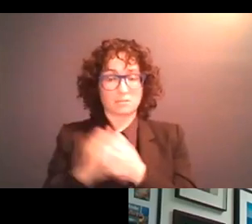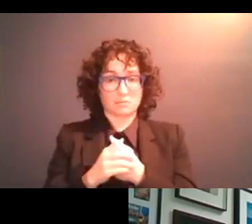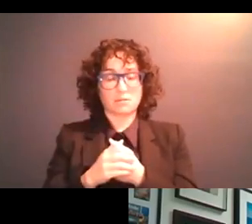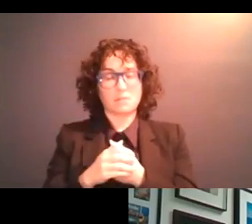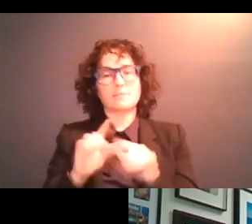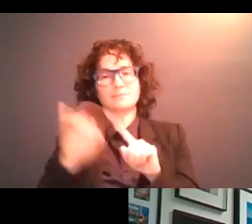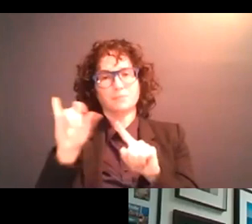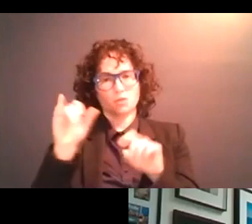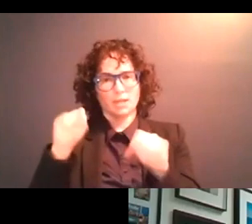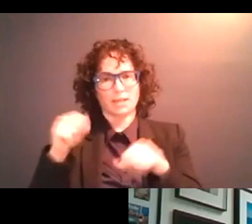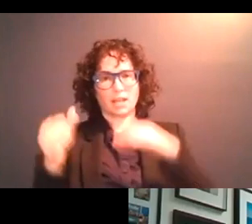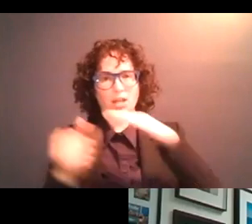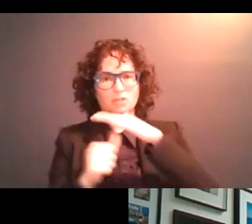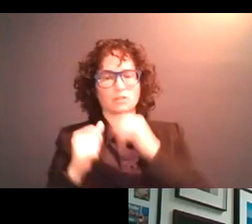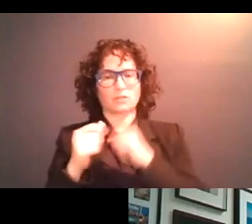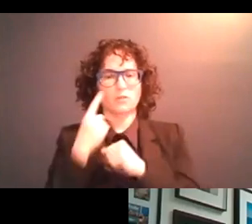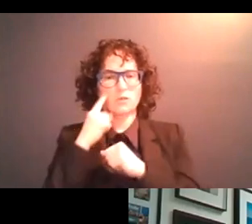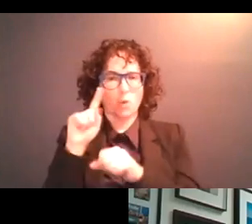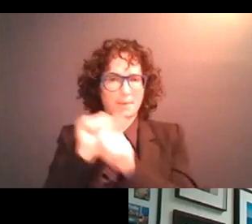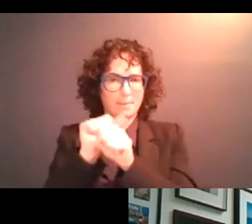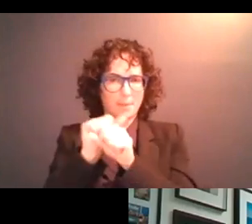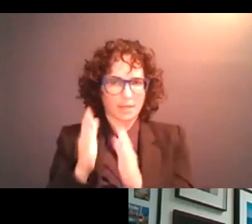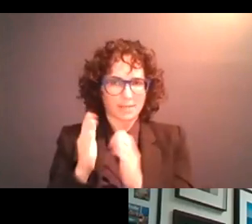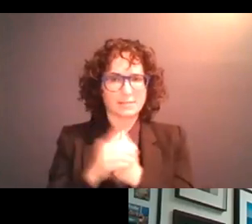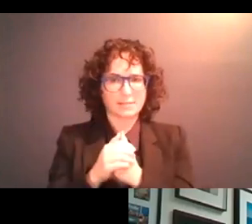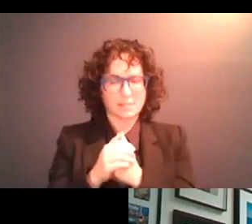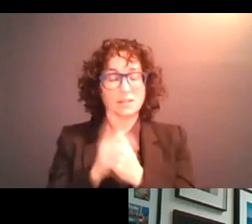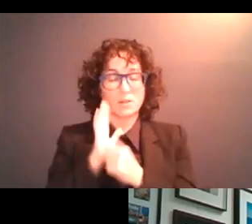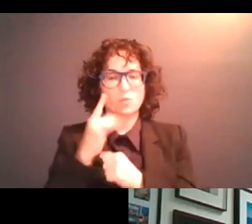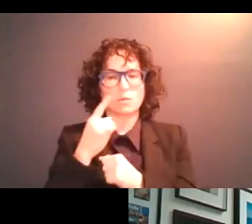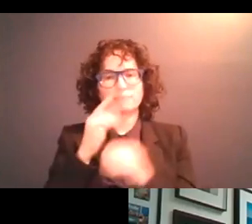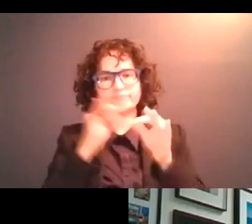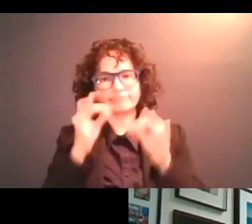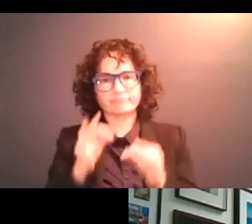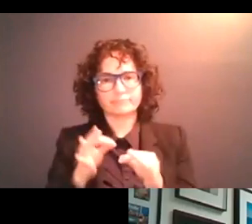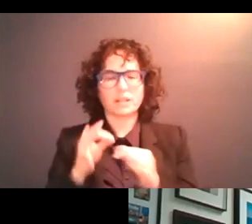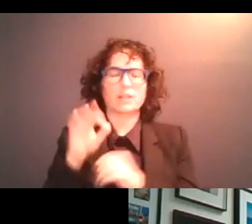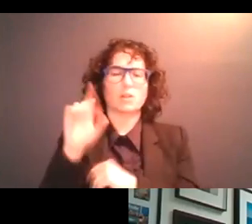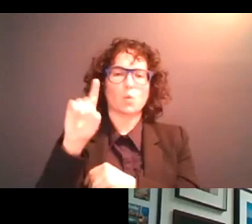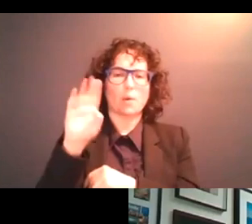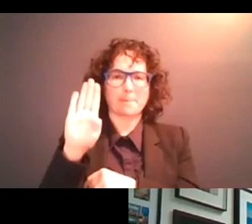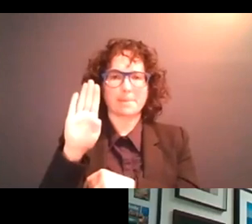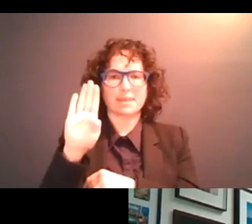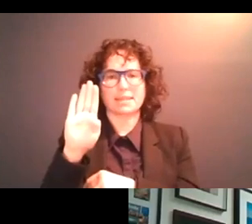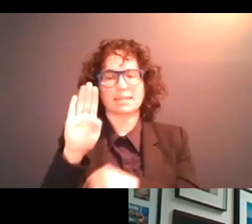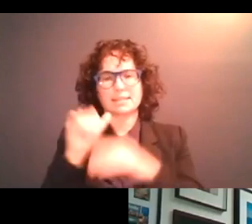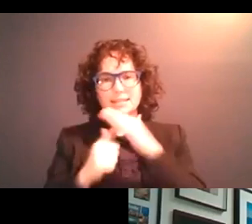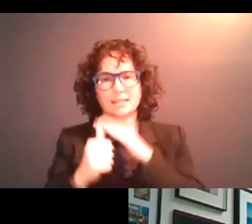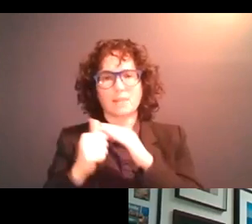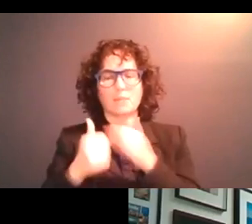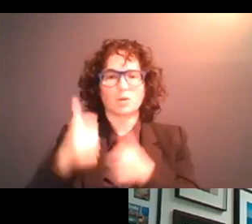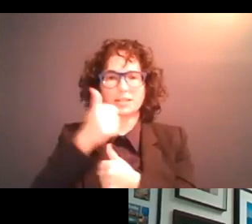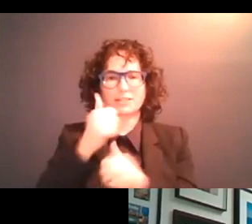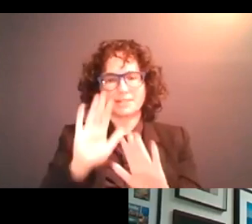also find it under for employees, where it will go through the 1B sub-prioritization. So why isn't up there for 1C? Well,